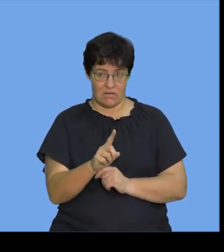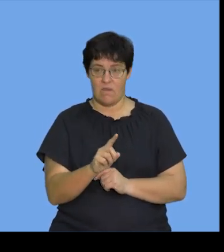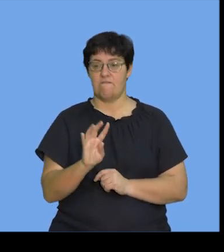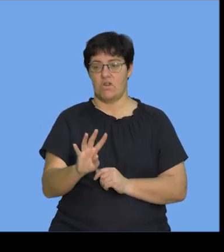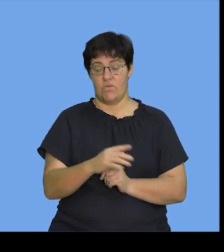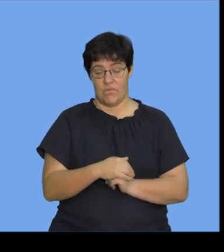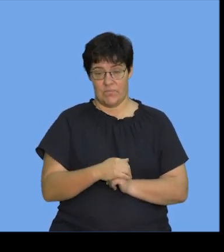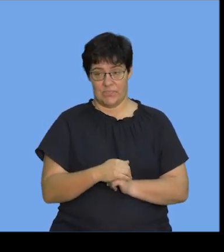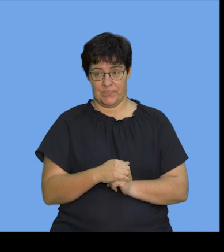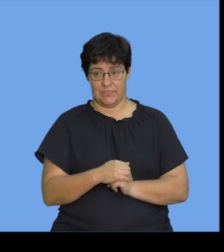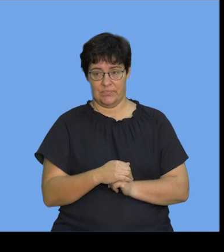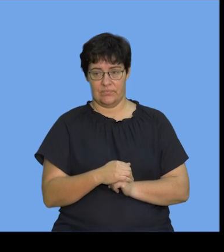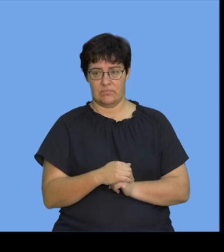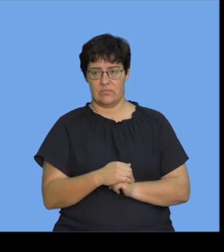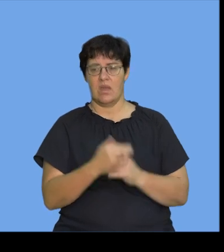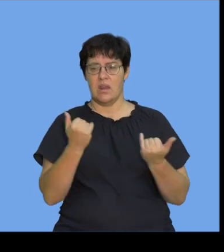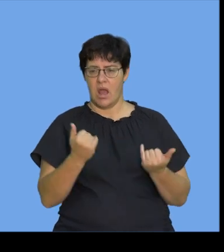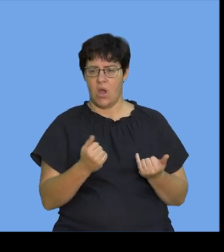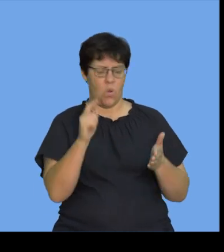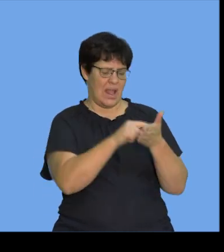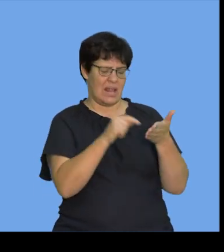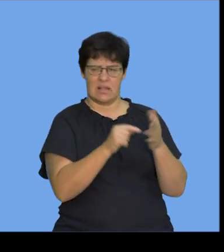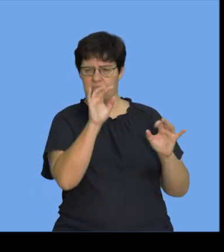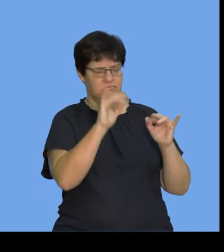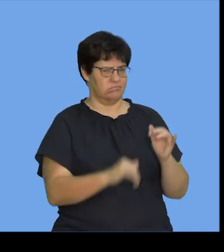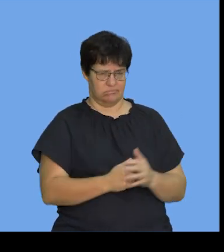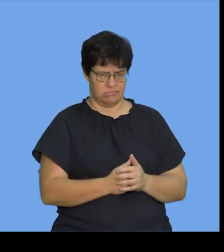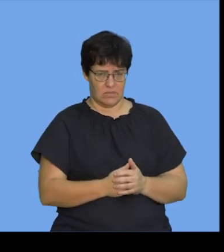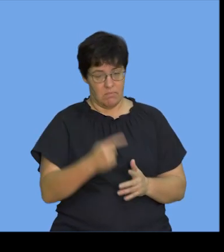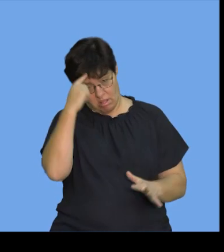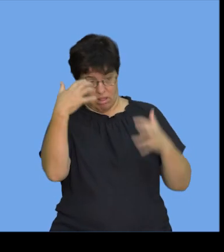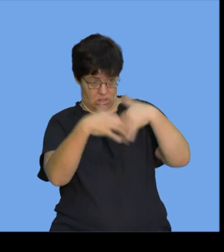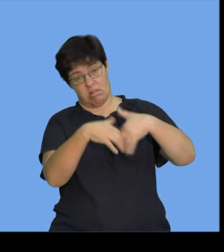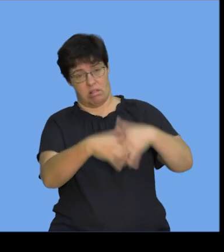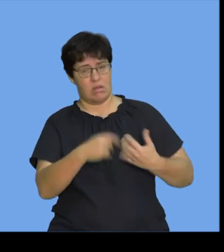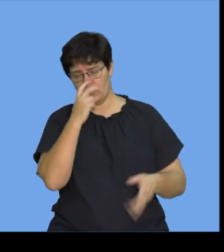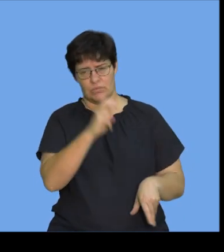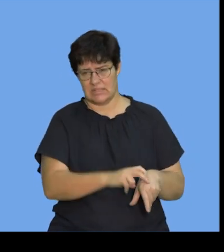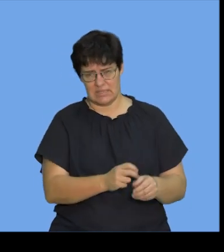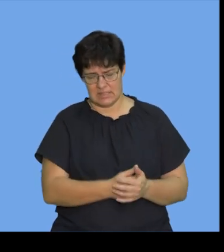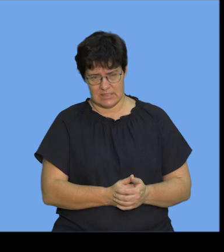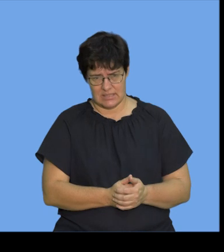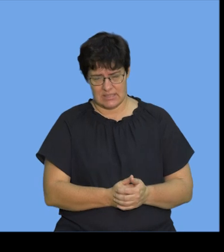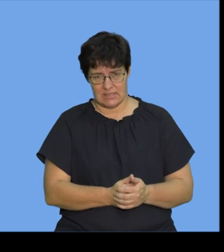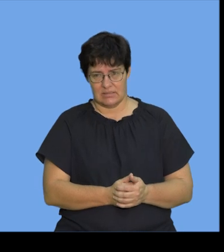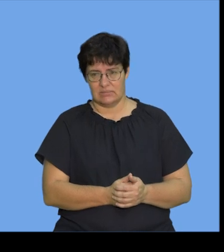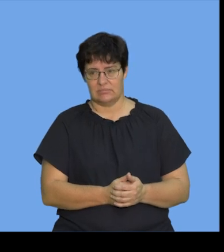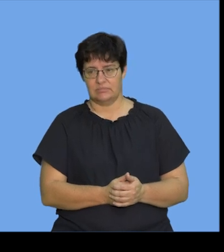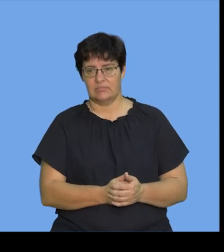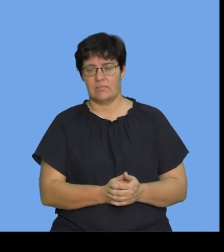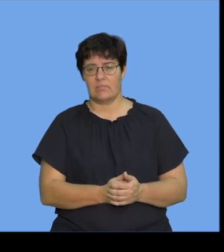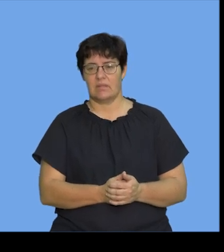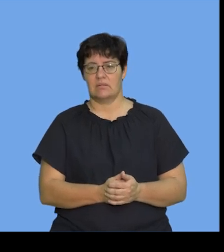4. Then you can just press your calculator, guys. You don't need to then try to do some mental math or anything of that sort,